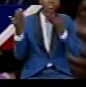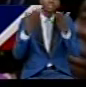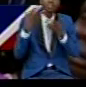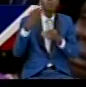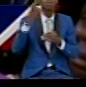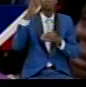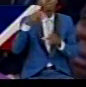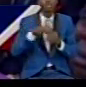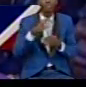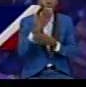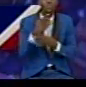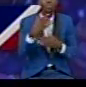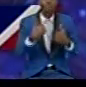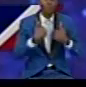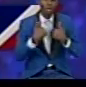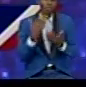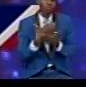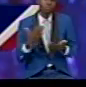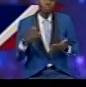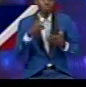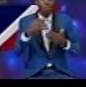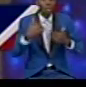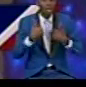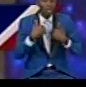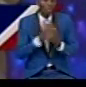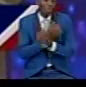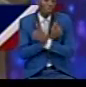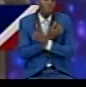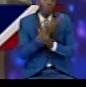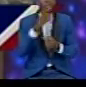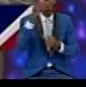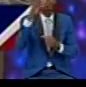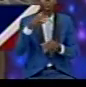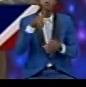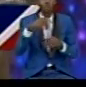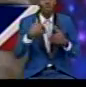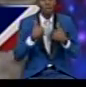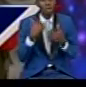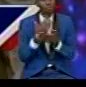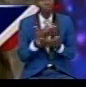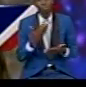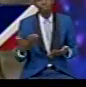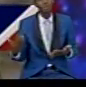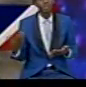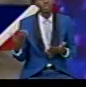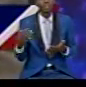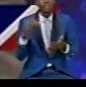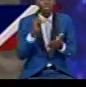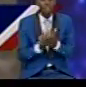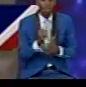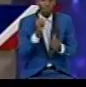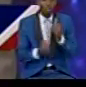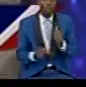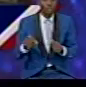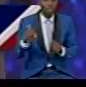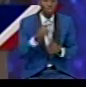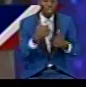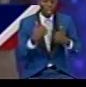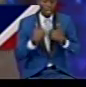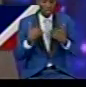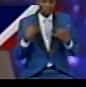God in your hand, you have something. You have the love for God, you have something. That which ye have